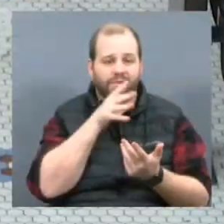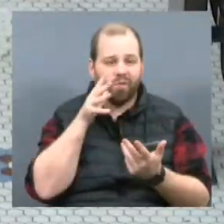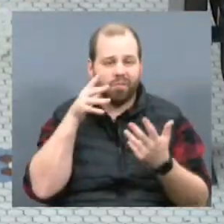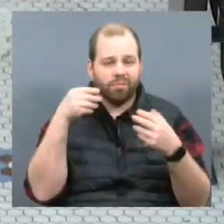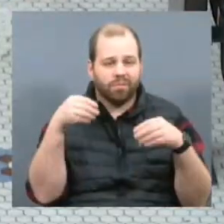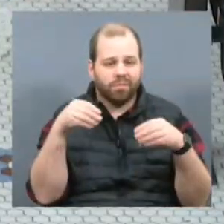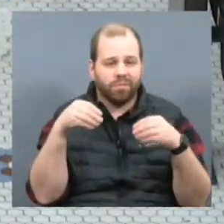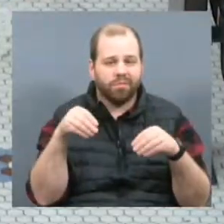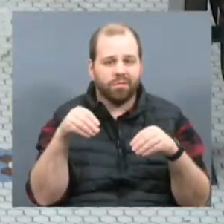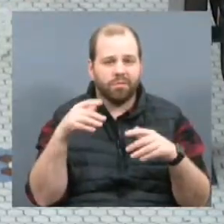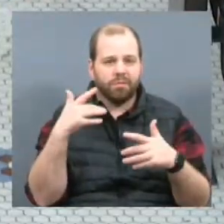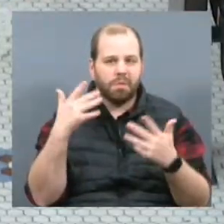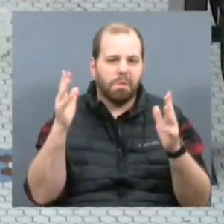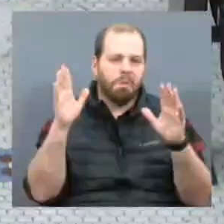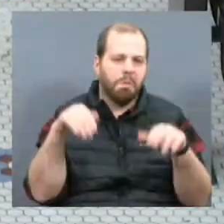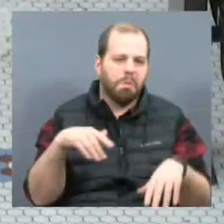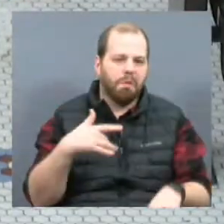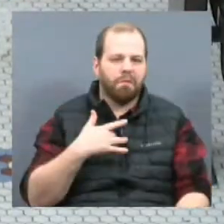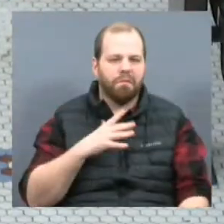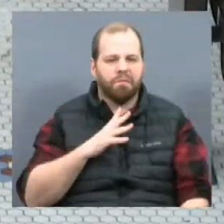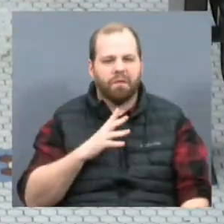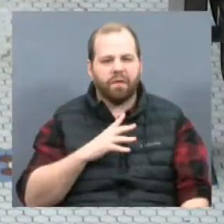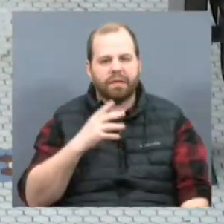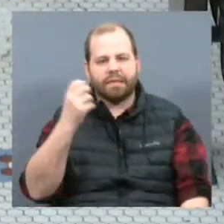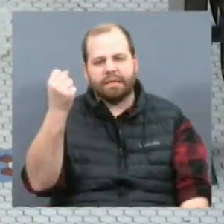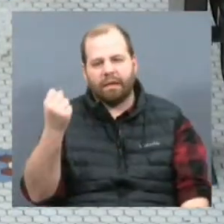be Saturdays, Sundays.